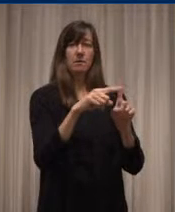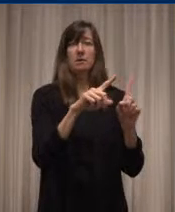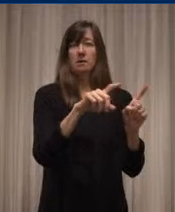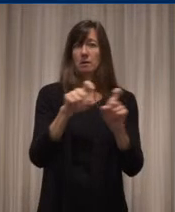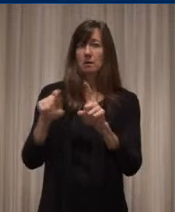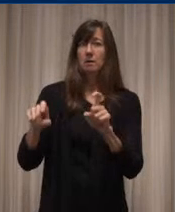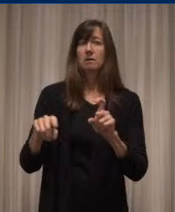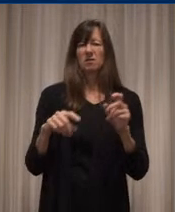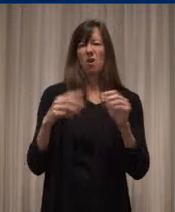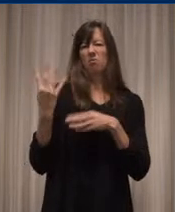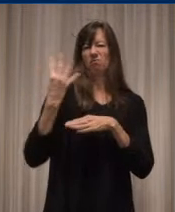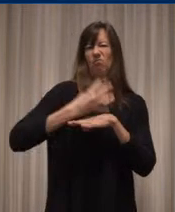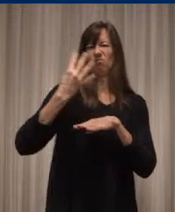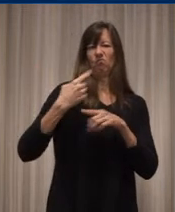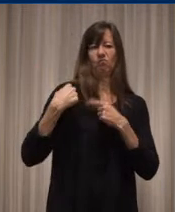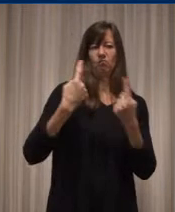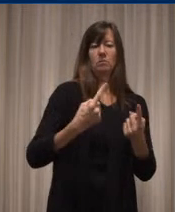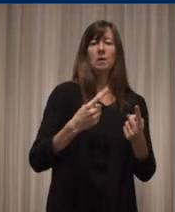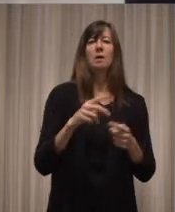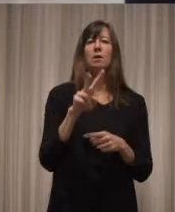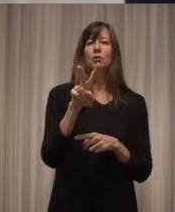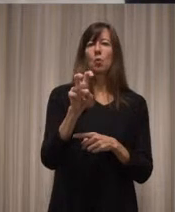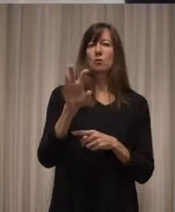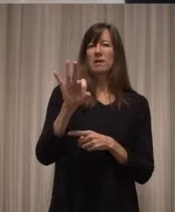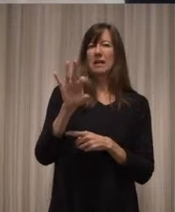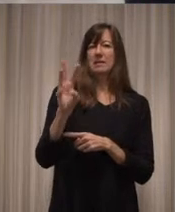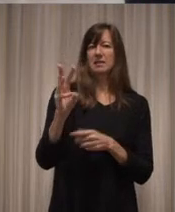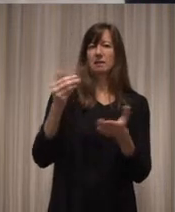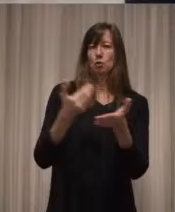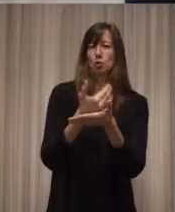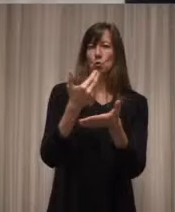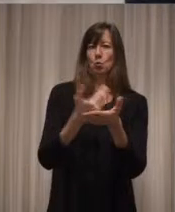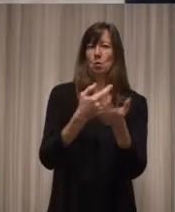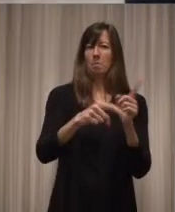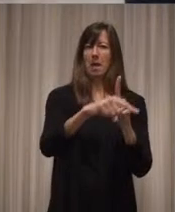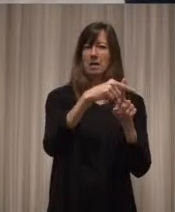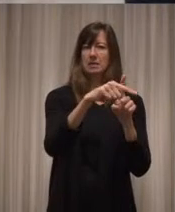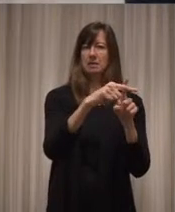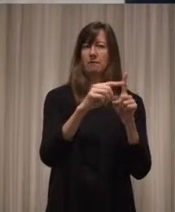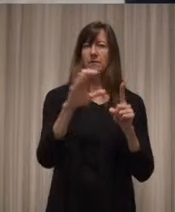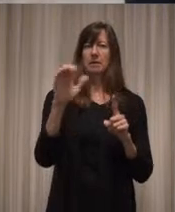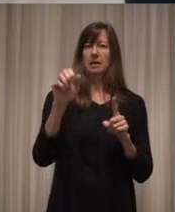days, 296 new positive cases. That puts us at a